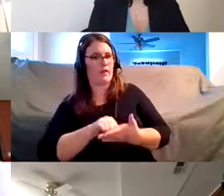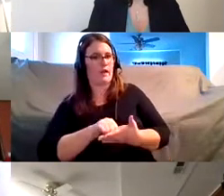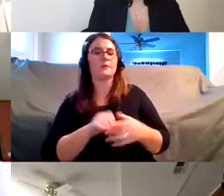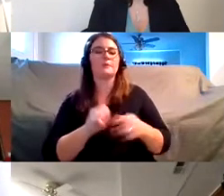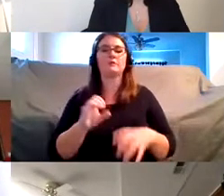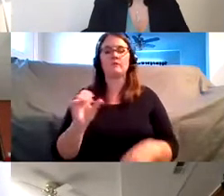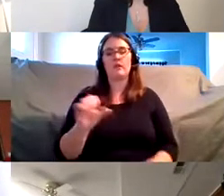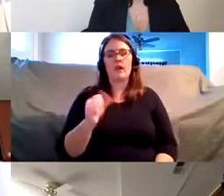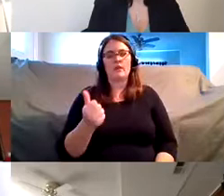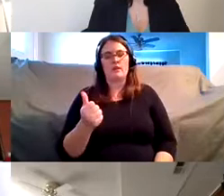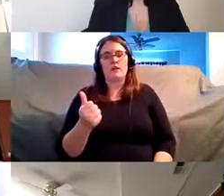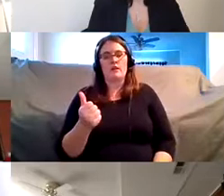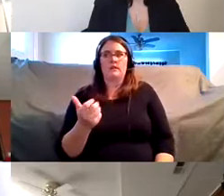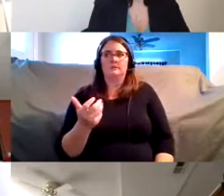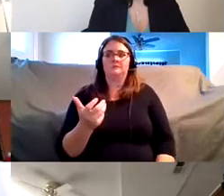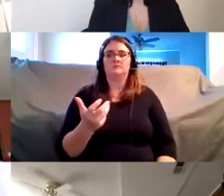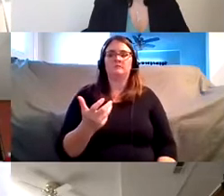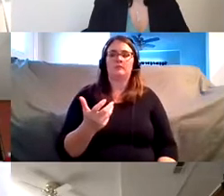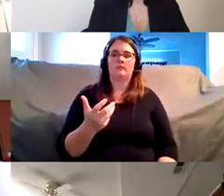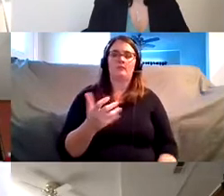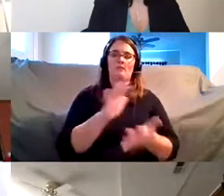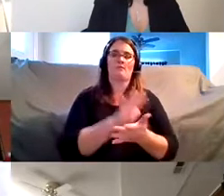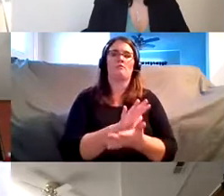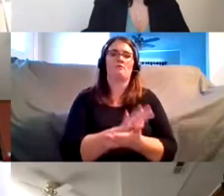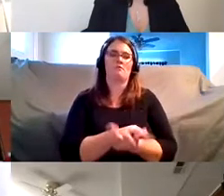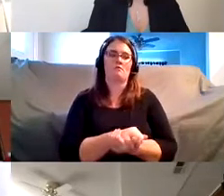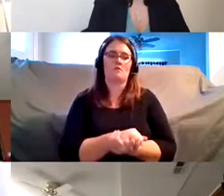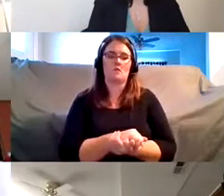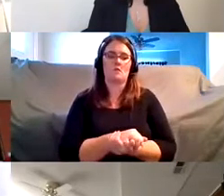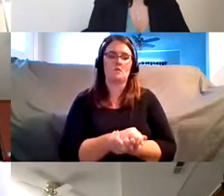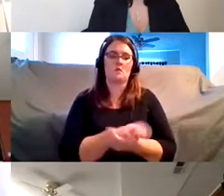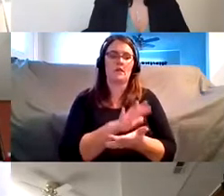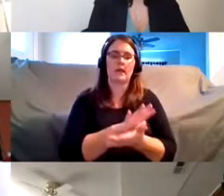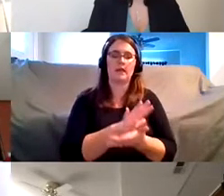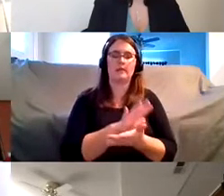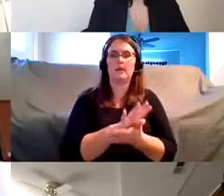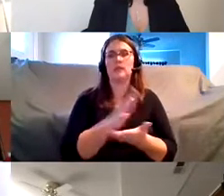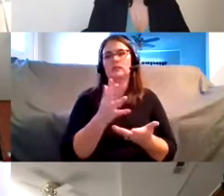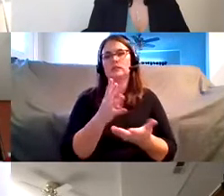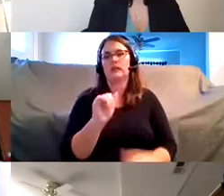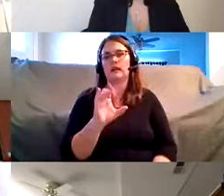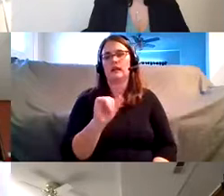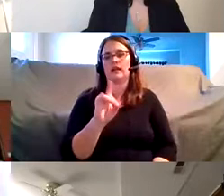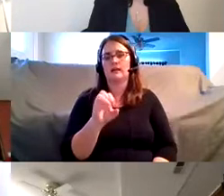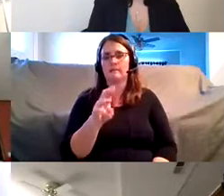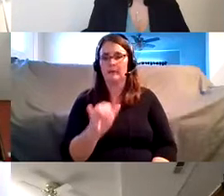And the academies, I guess that's the microaggressions that I, lived through in the academy. Other than